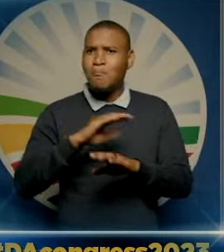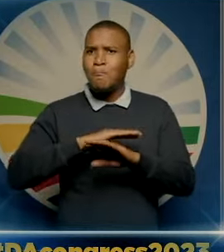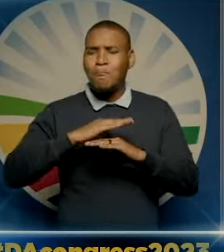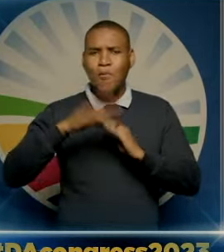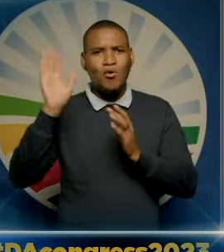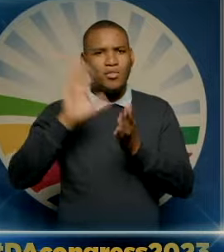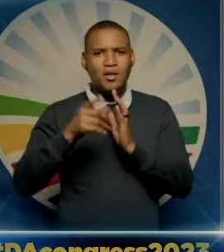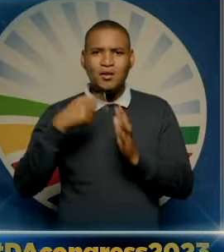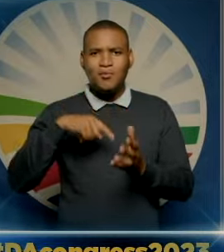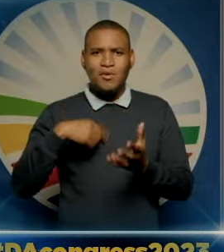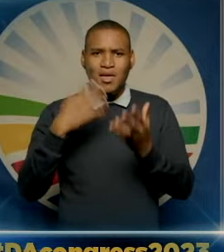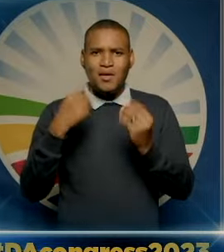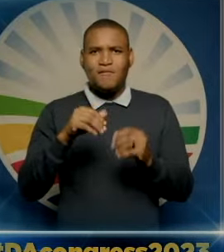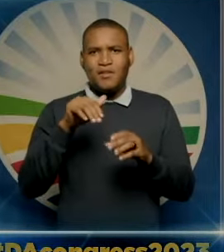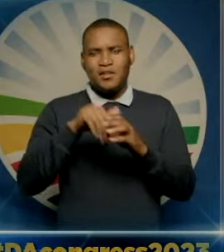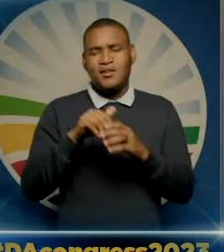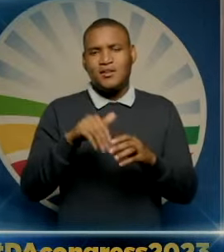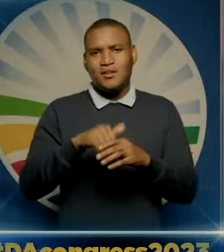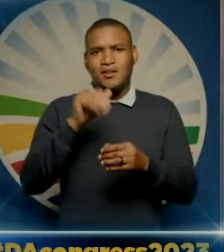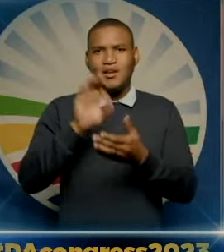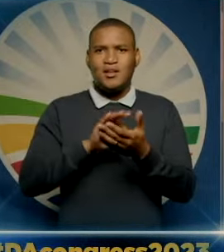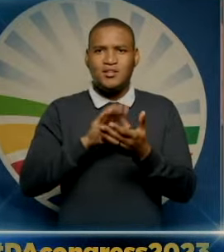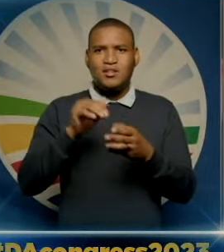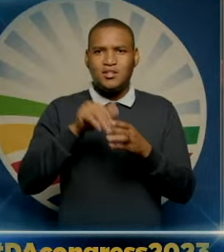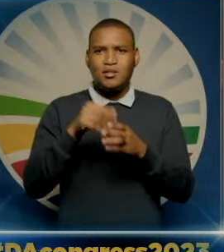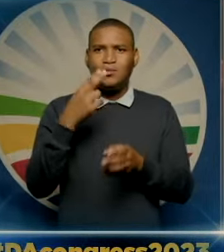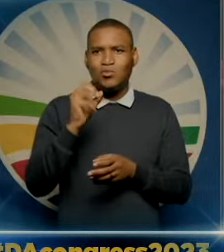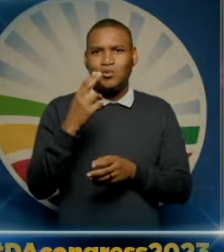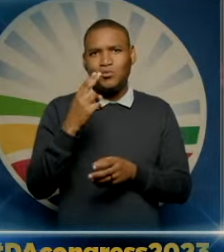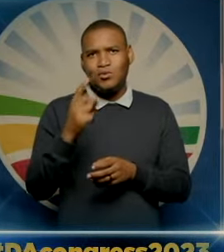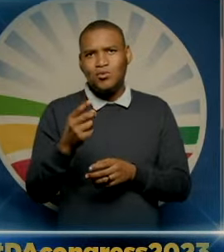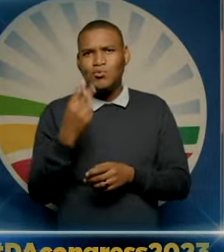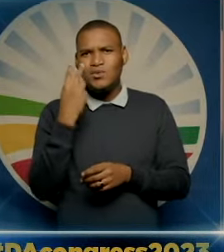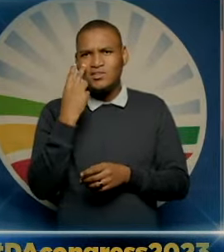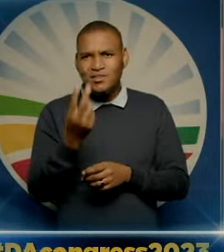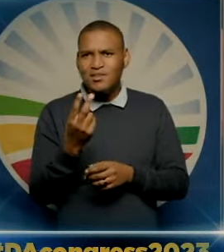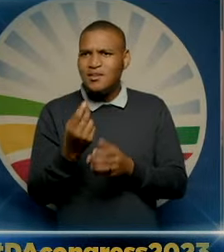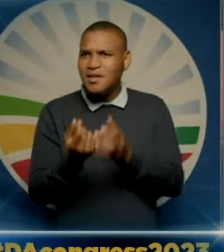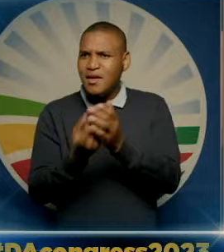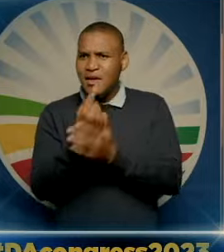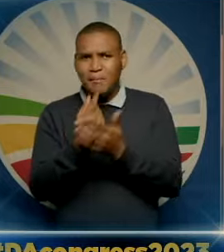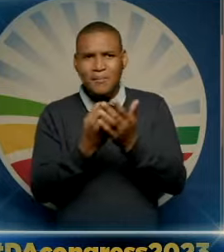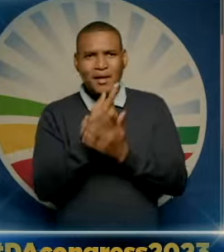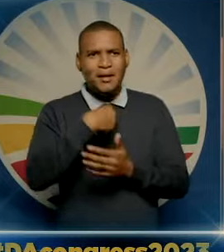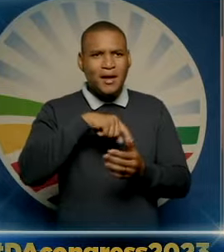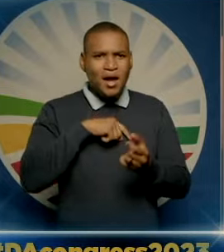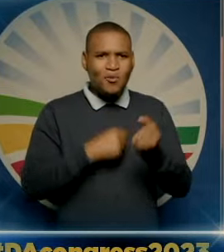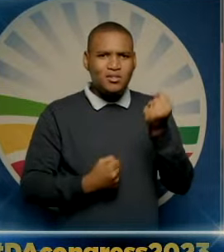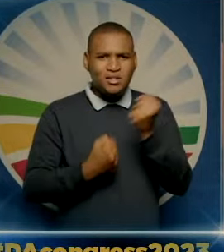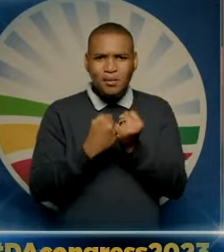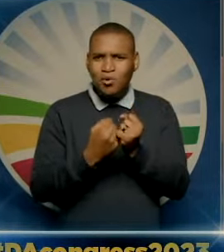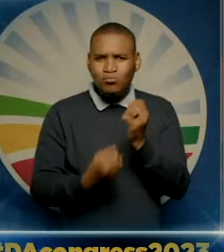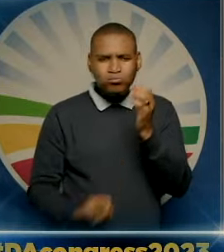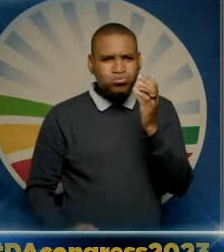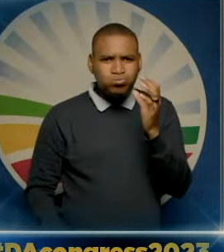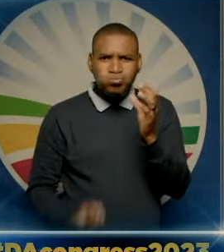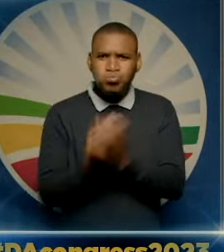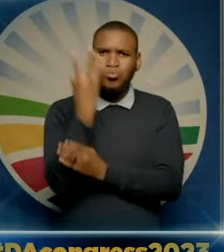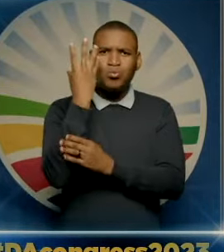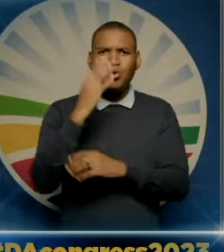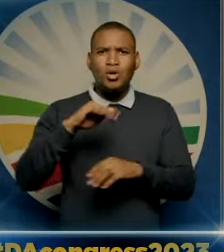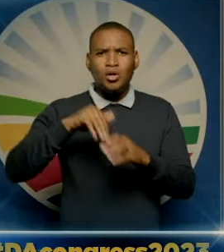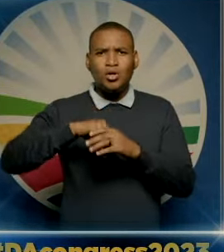2021. Amandla! You see it play out as our support swells and grows in